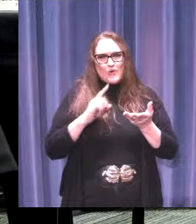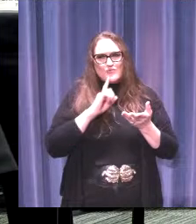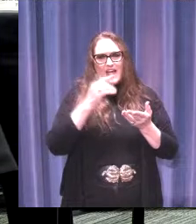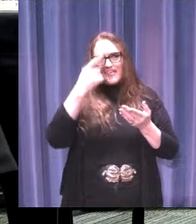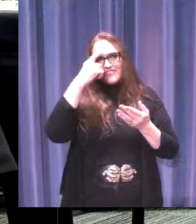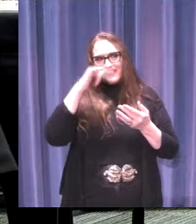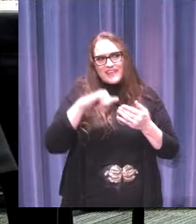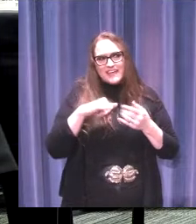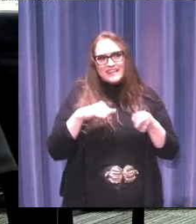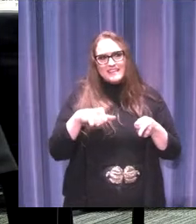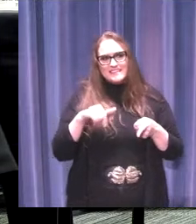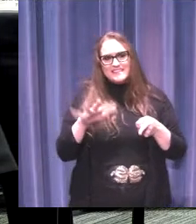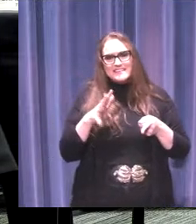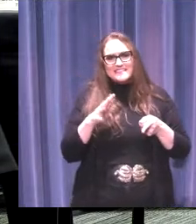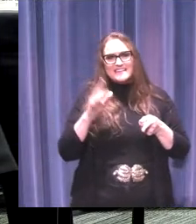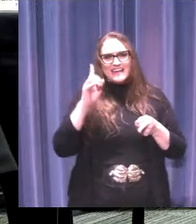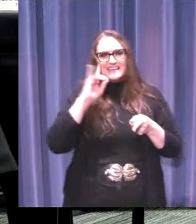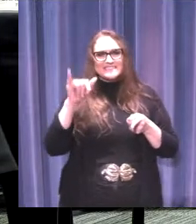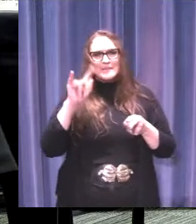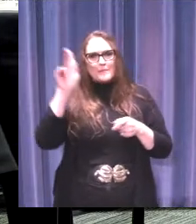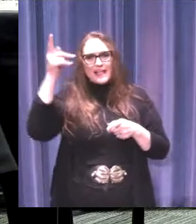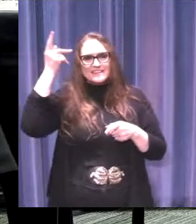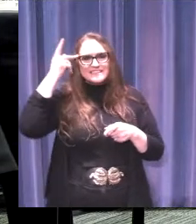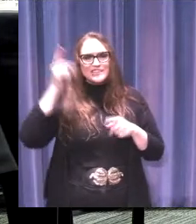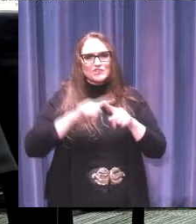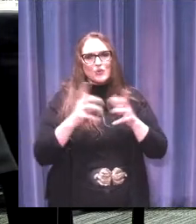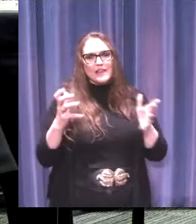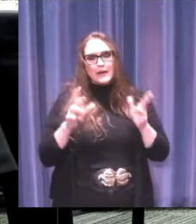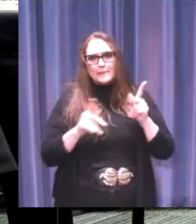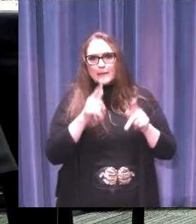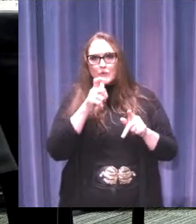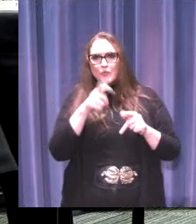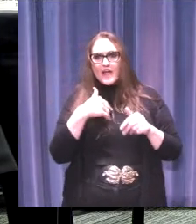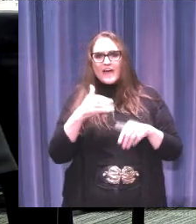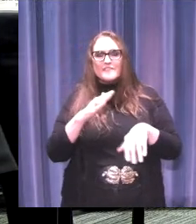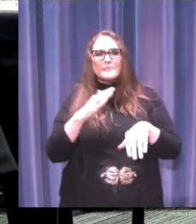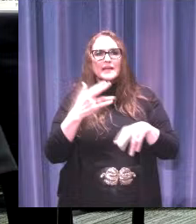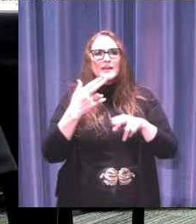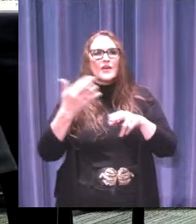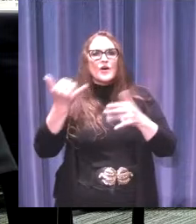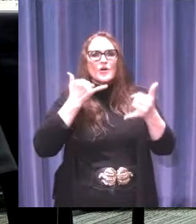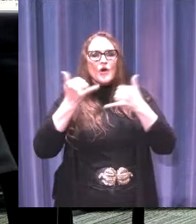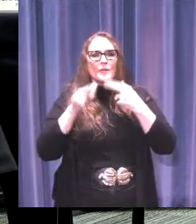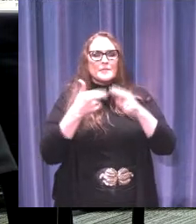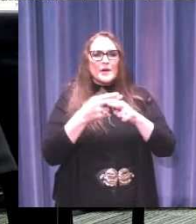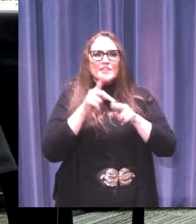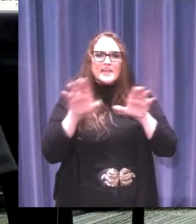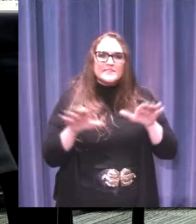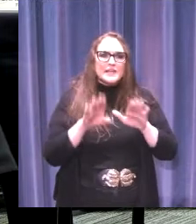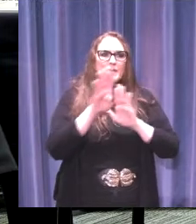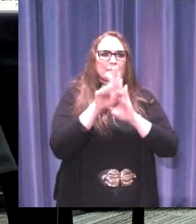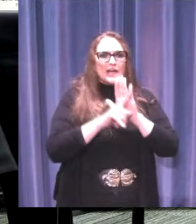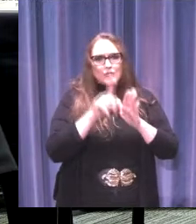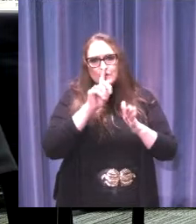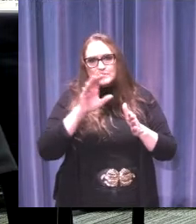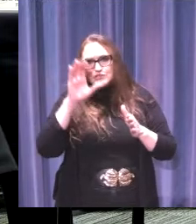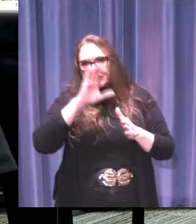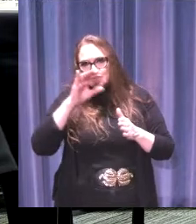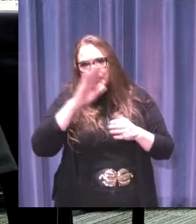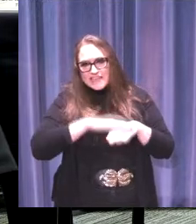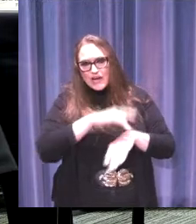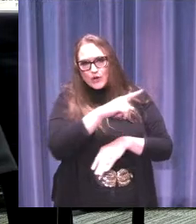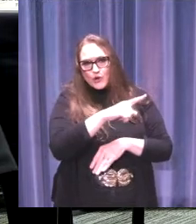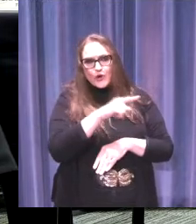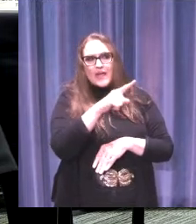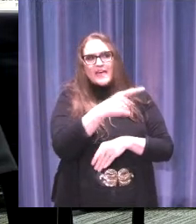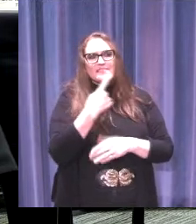that this kind of reeks of politics to a lot of people who have been calling me about, they've done background searches on her.